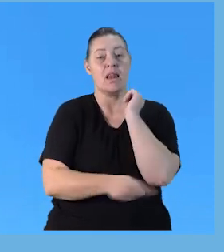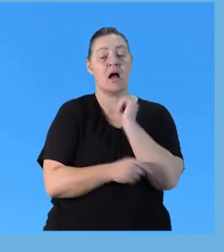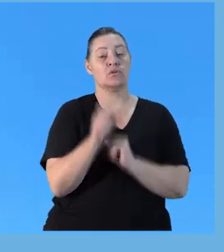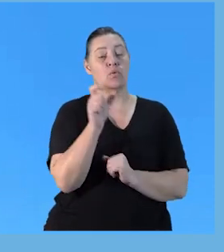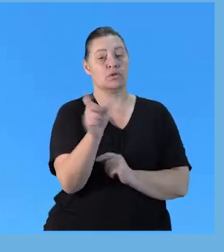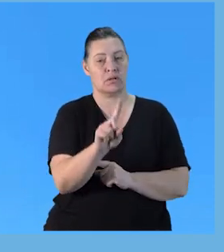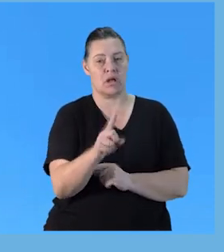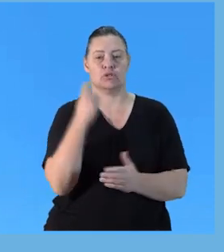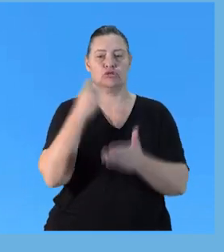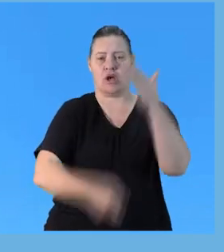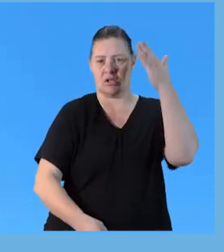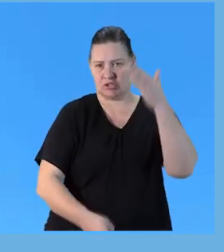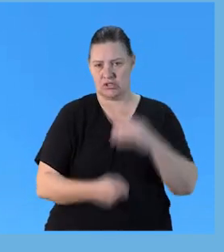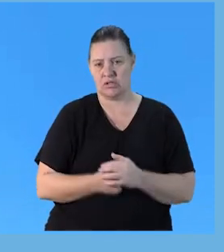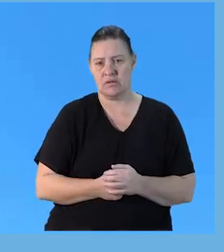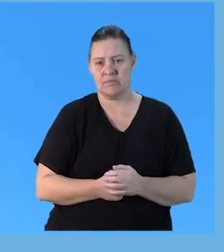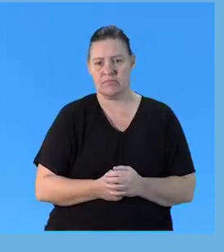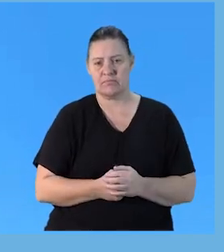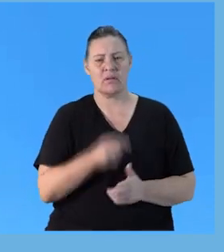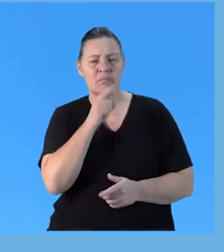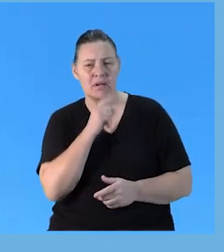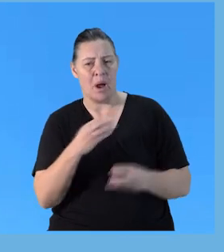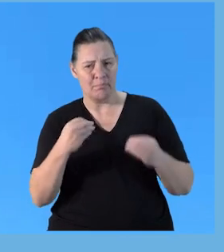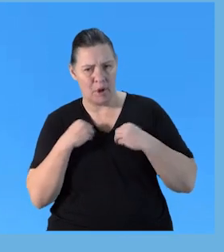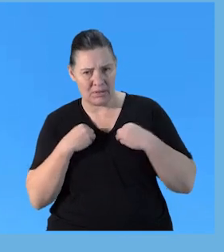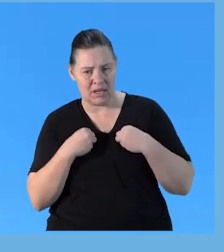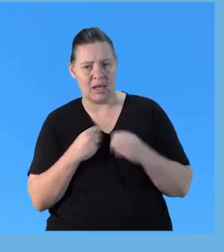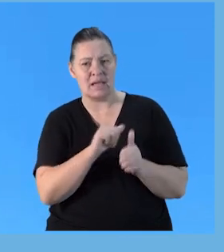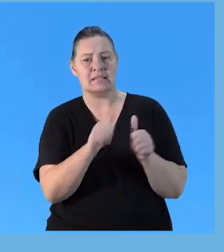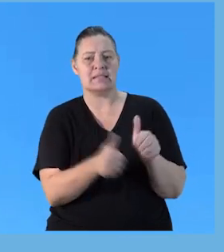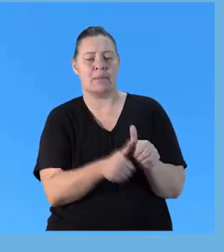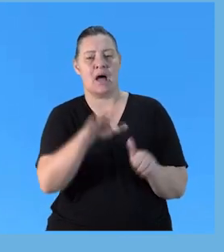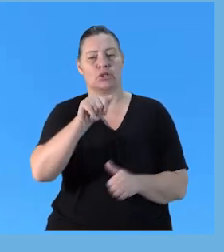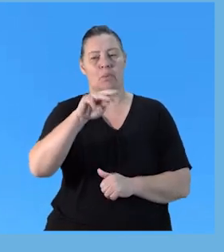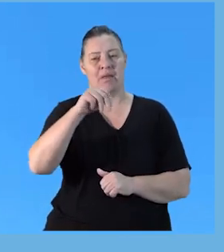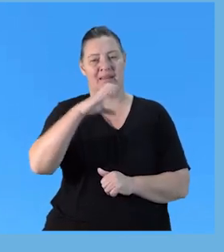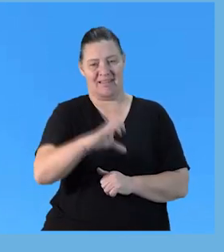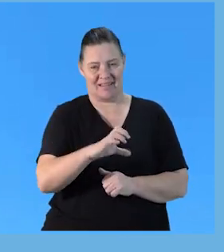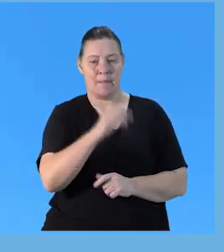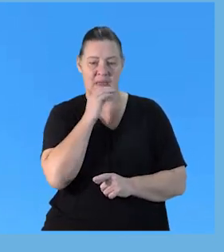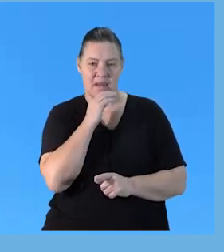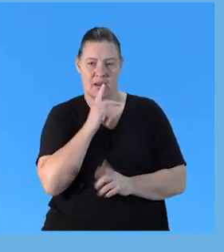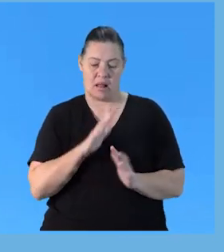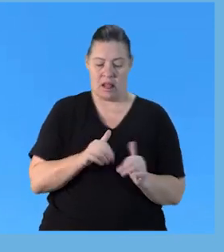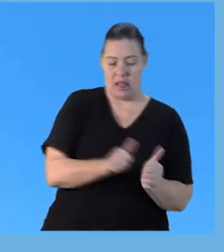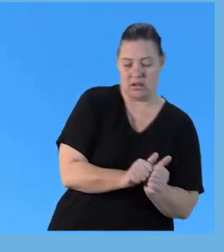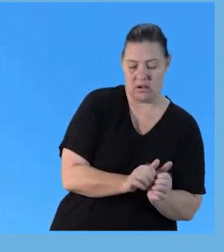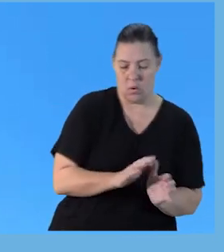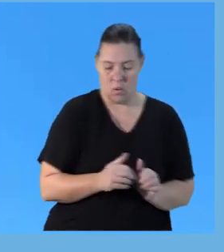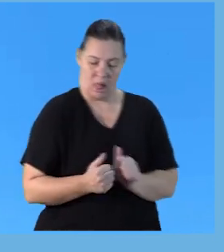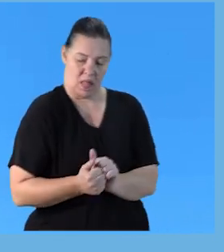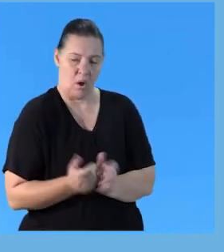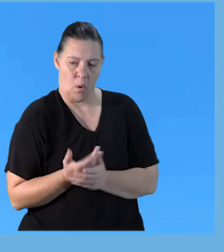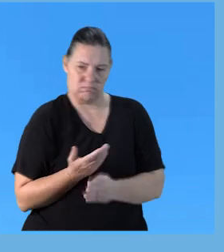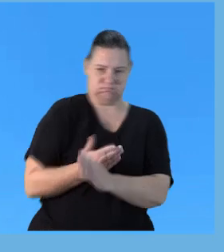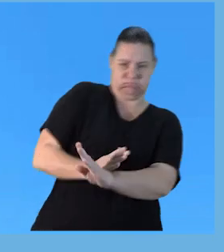If the question had said a battery consisting of 2 cells. But in this case, it says just 1 cell, so therefore we're just going to go back